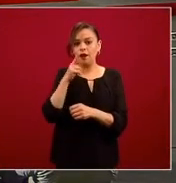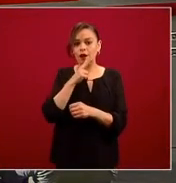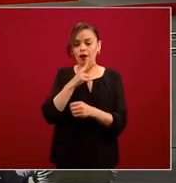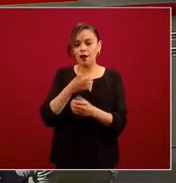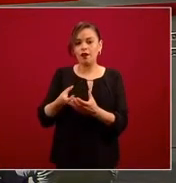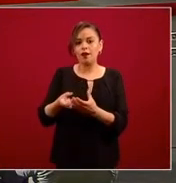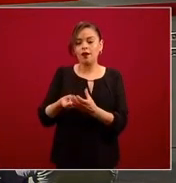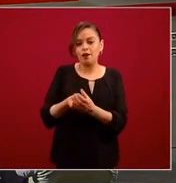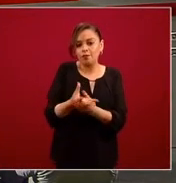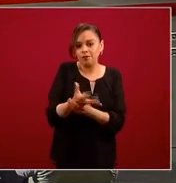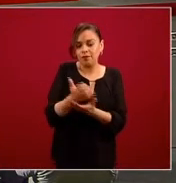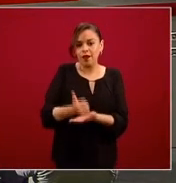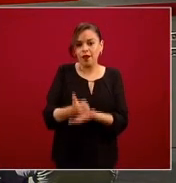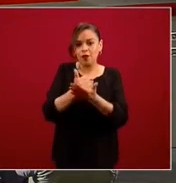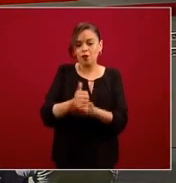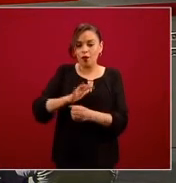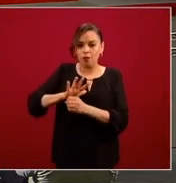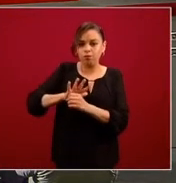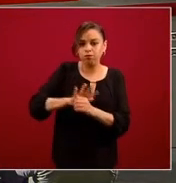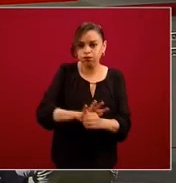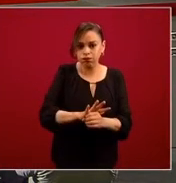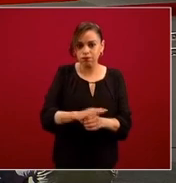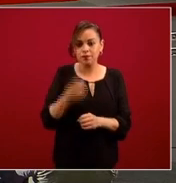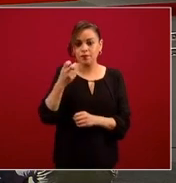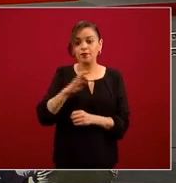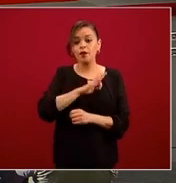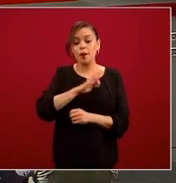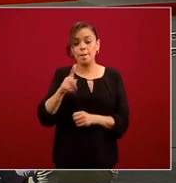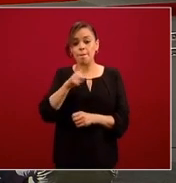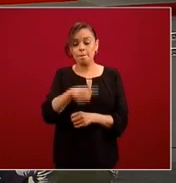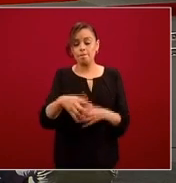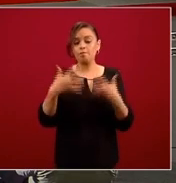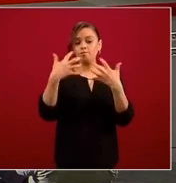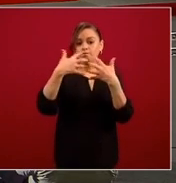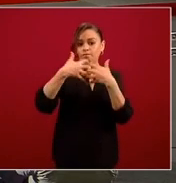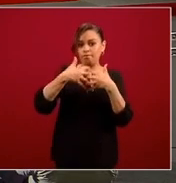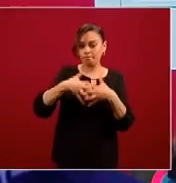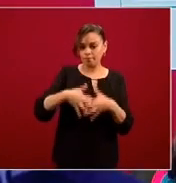the turbine ventilator. So these are the 4 kinds of ventilators.